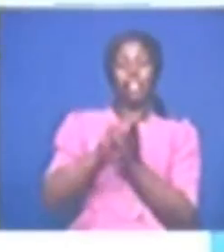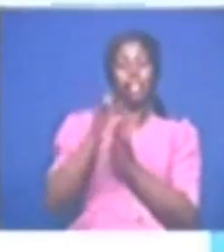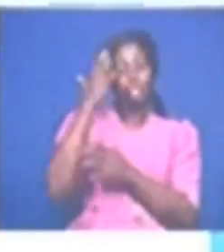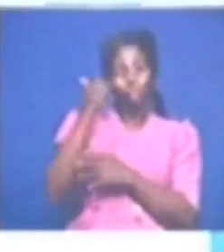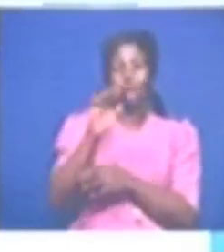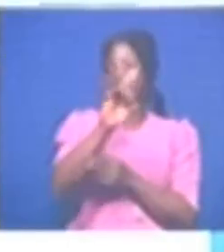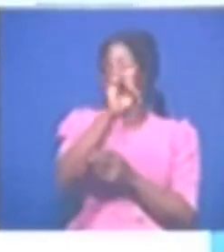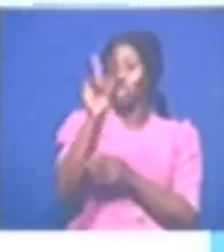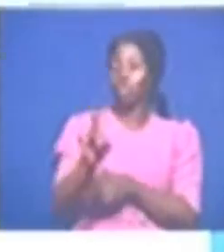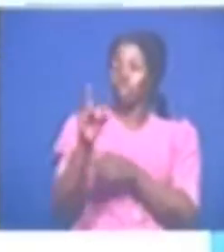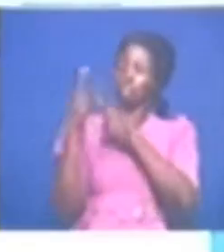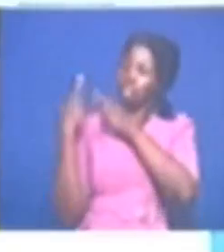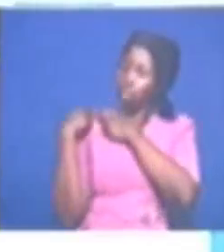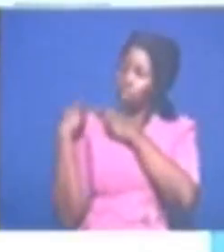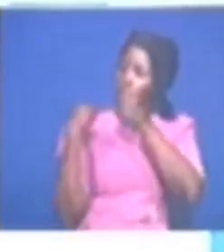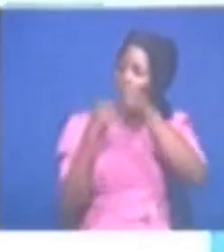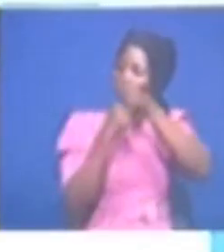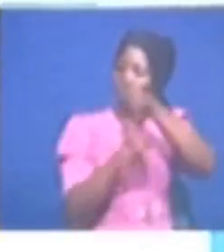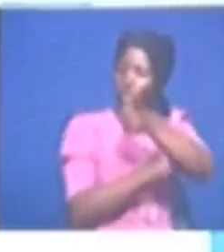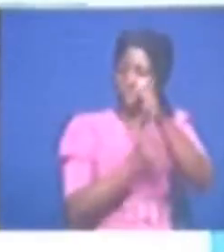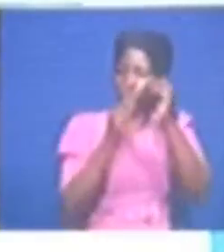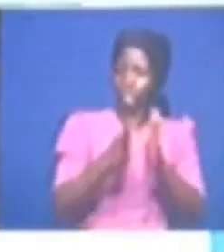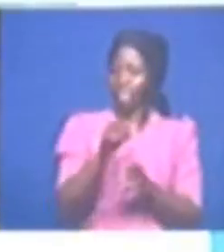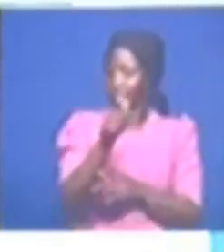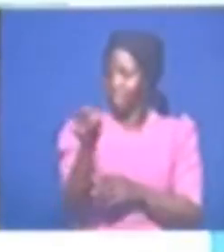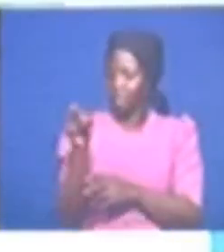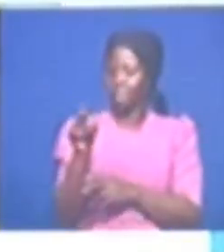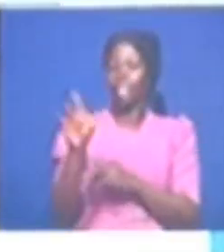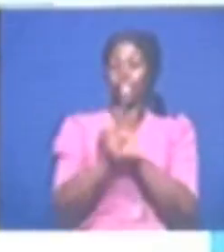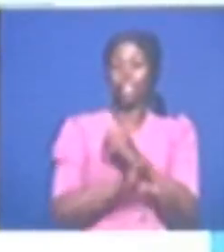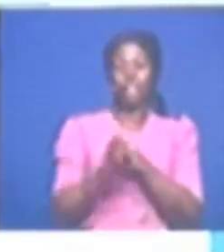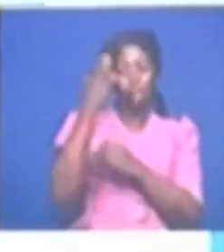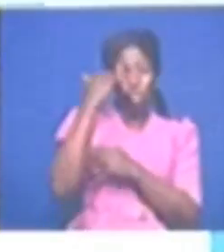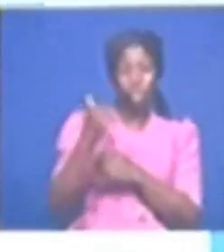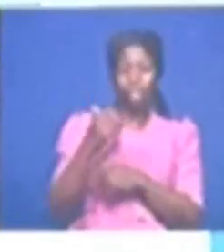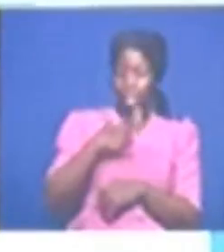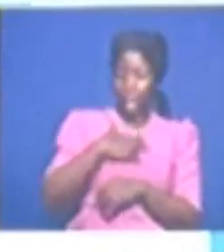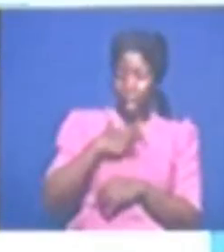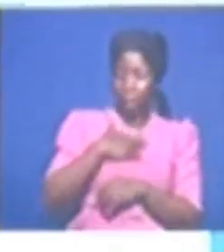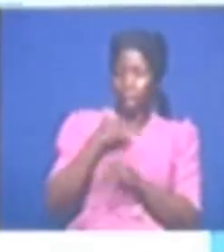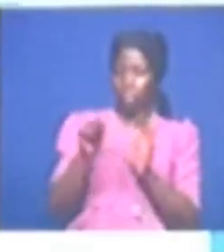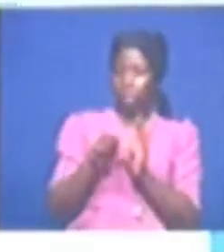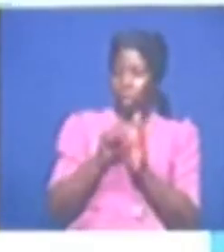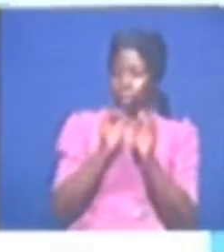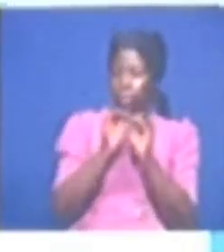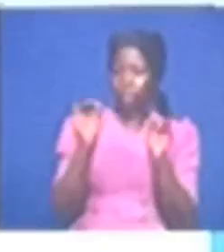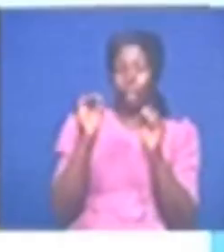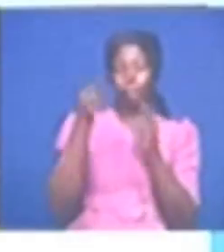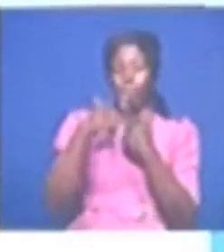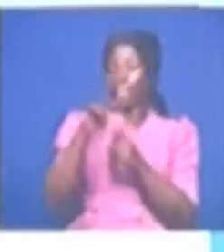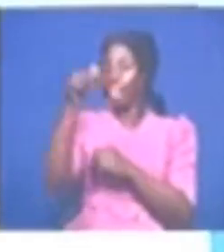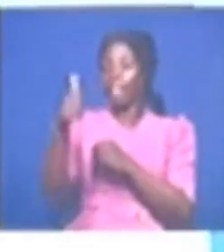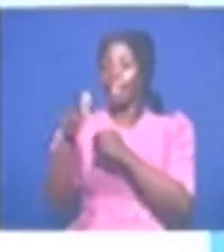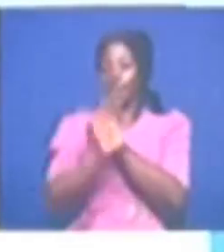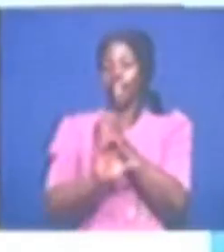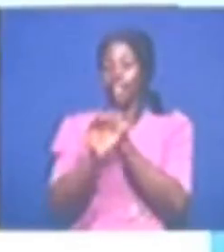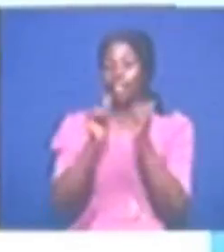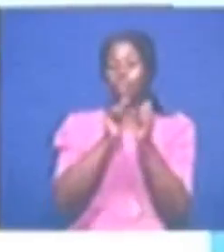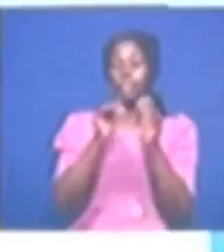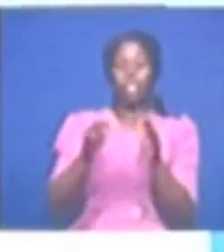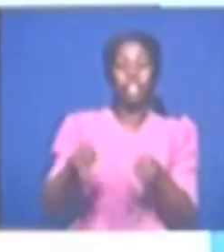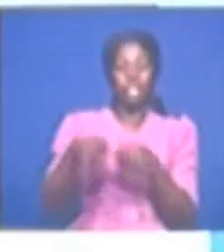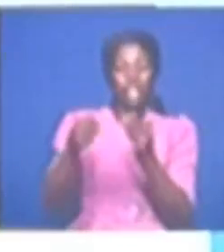responsibility of the donors and those countries, because it is not the cause of us, but of those countries which cause this problem. But that's aside,